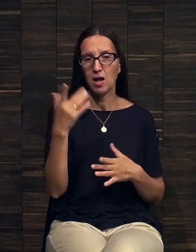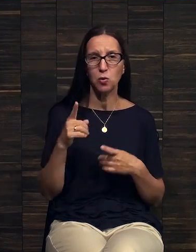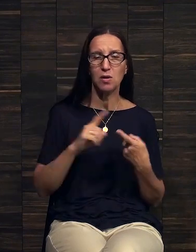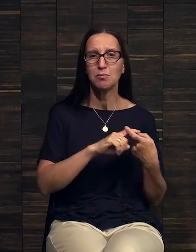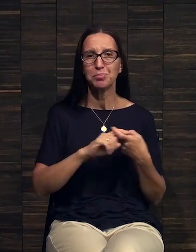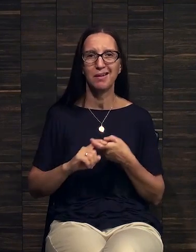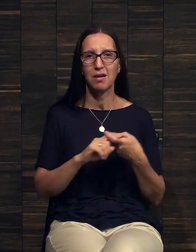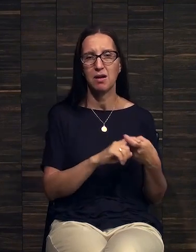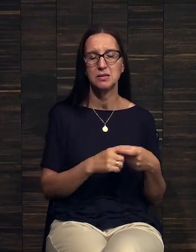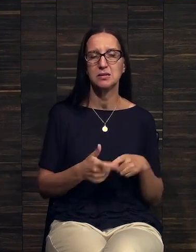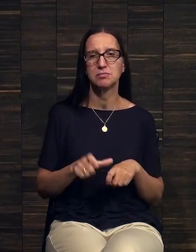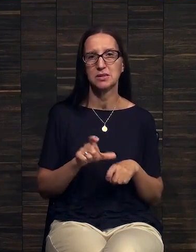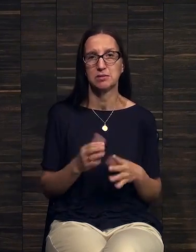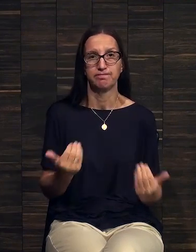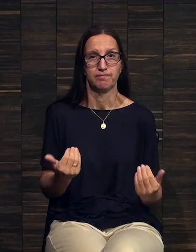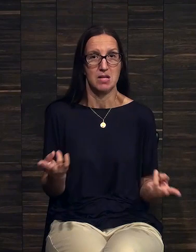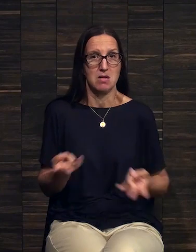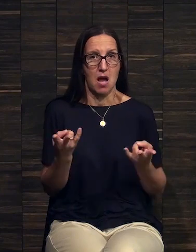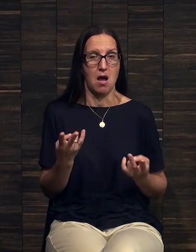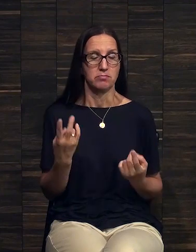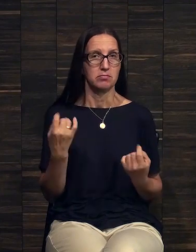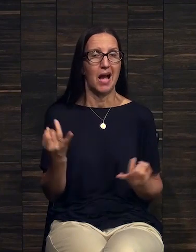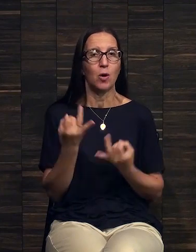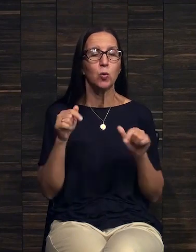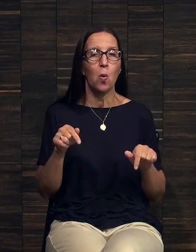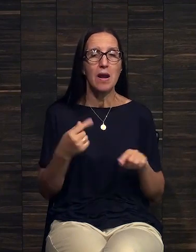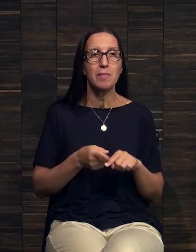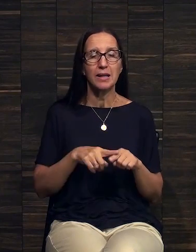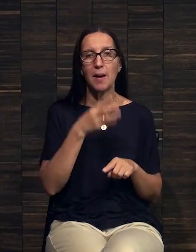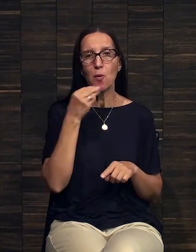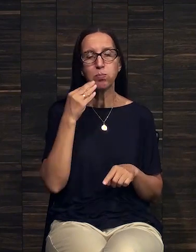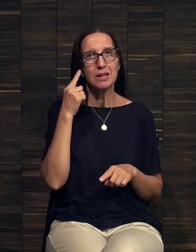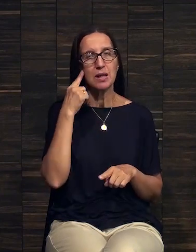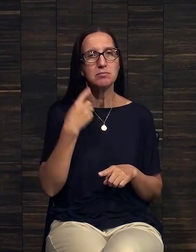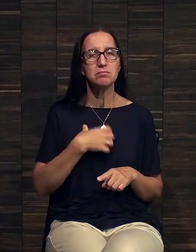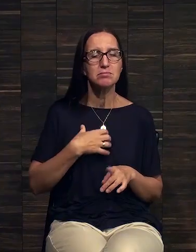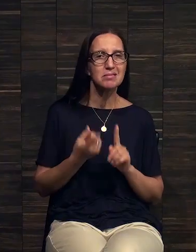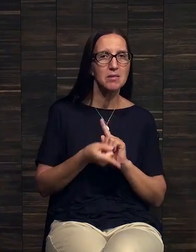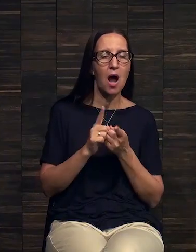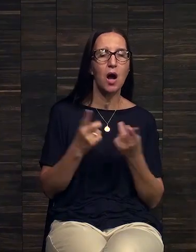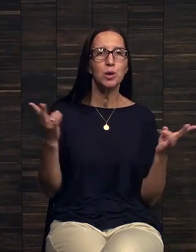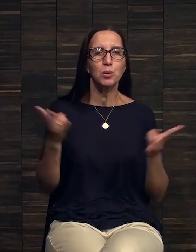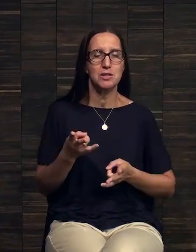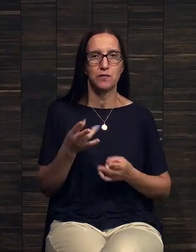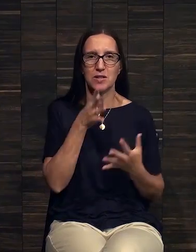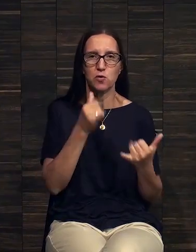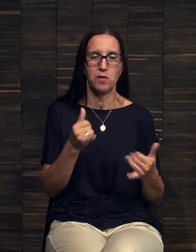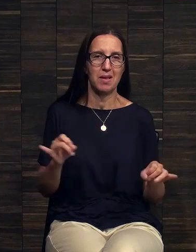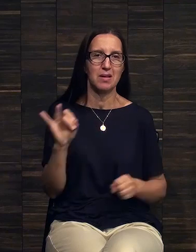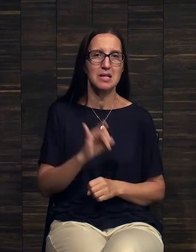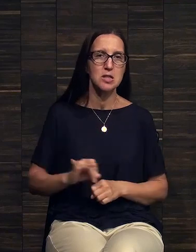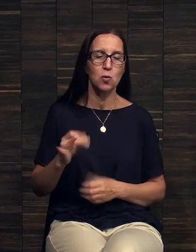enemy that is very relevant to reality. So they are trying to